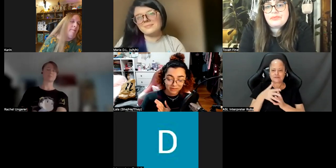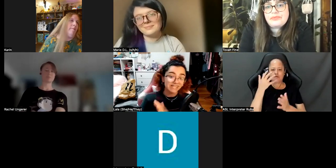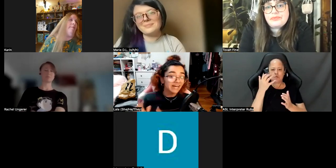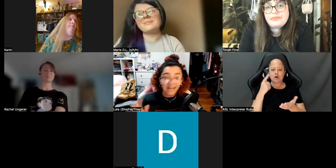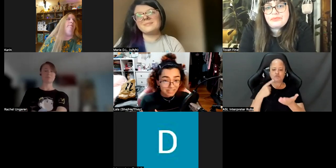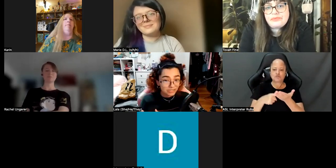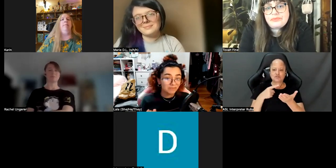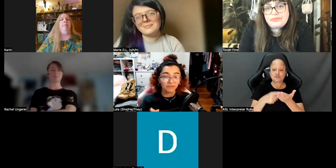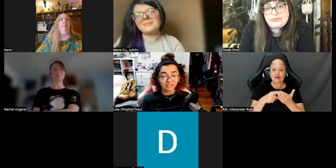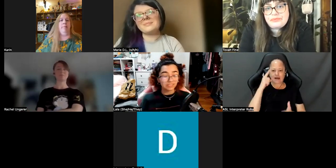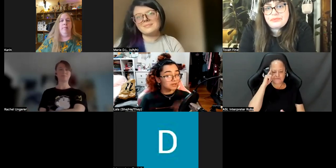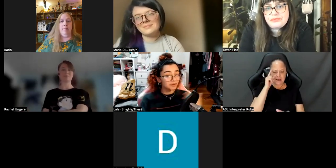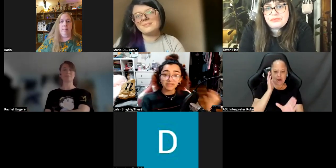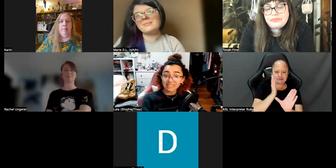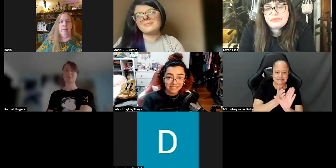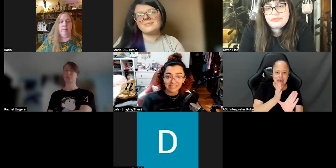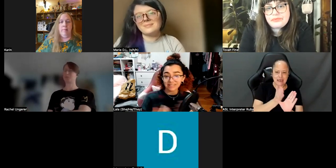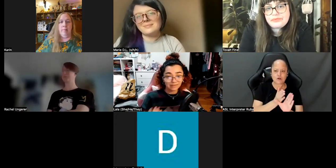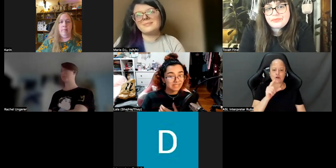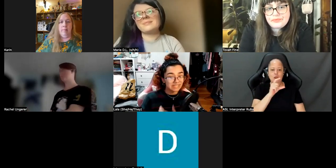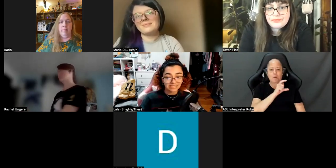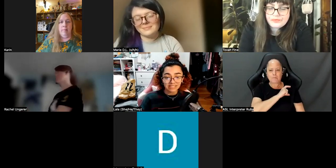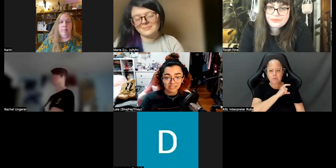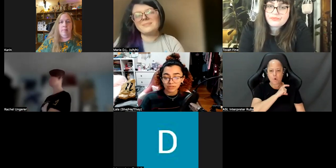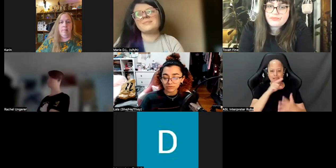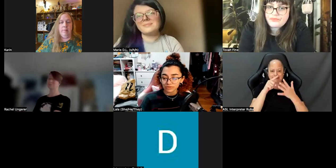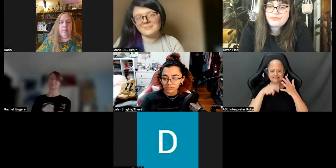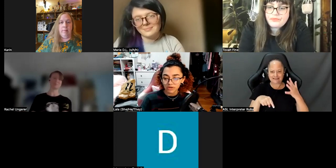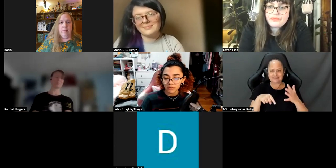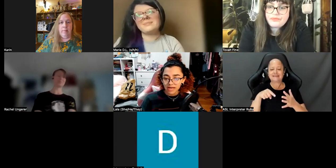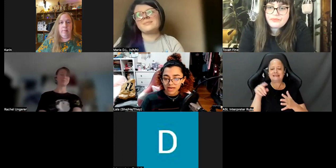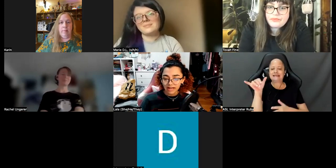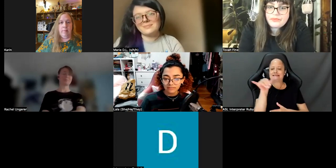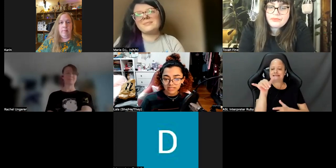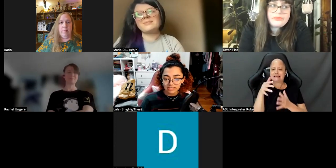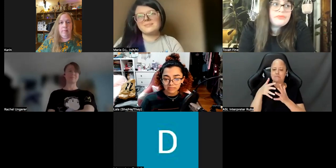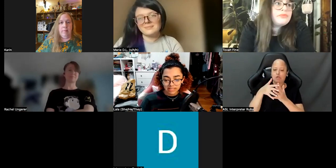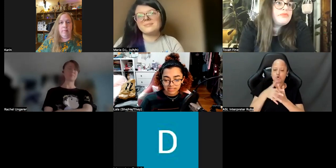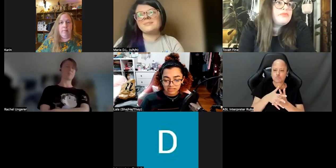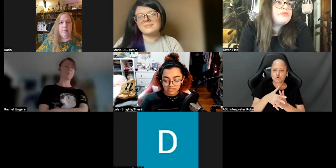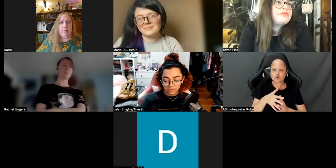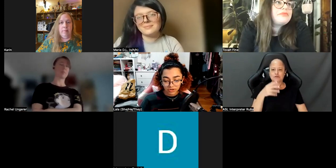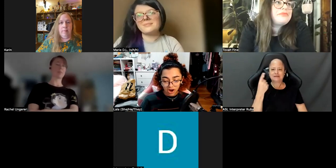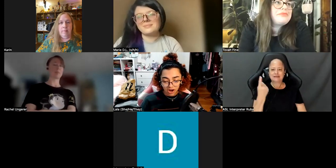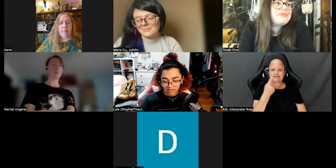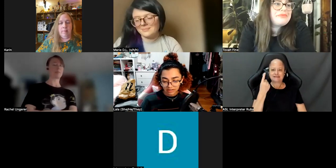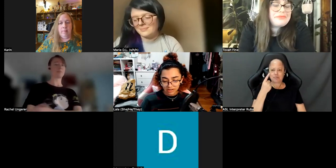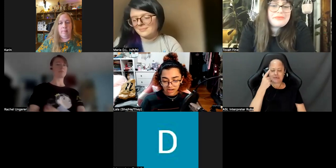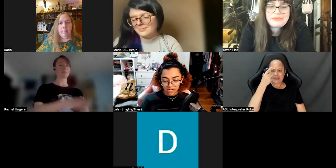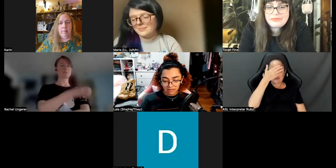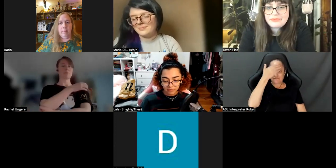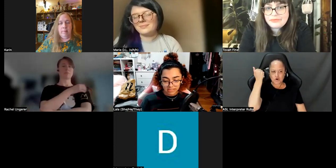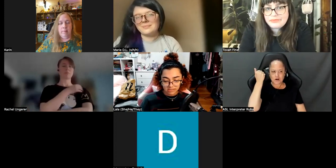talk about psychiatry and we want to talk about policing, those things take similar roots. So I feel like something that is